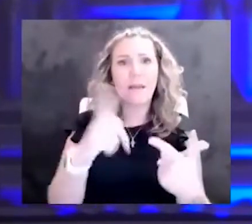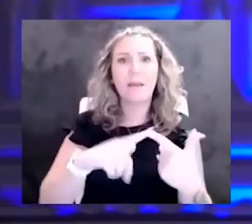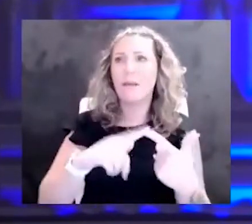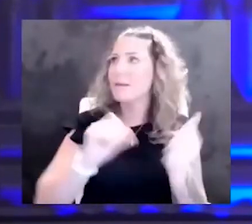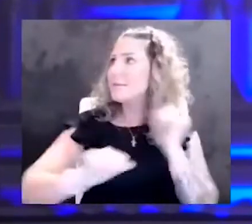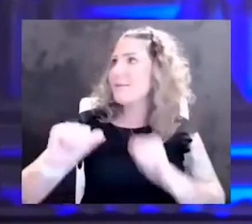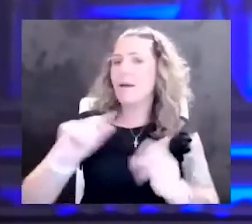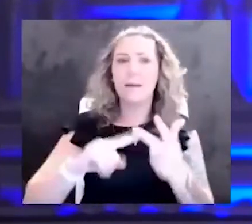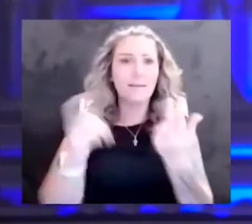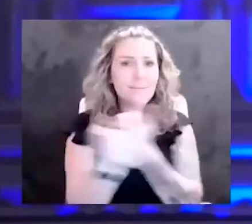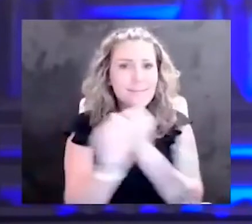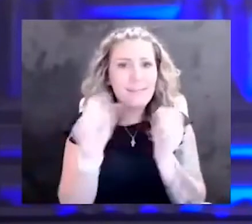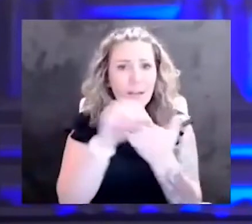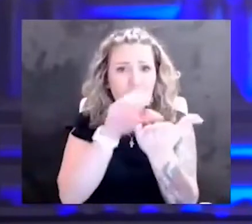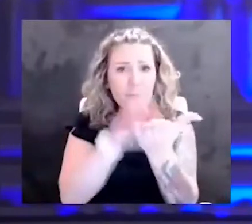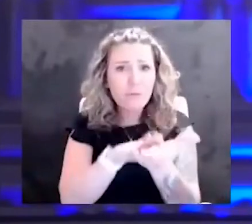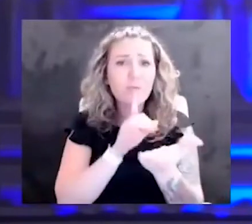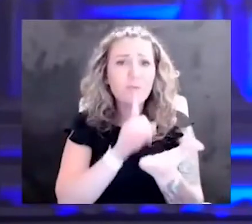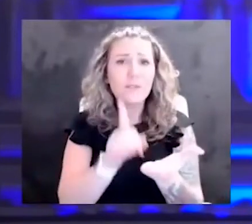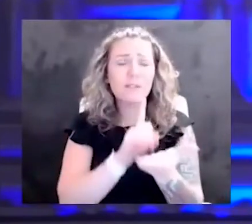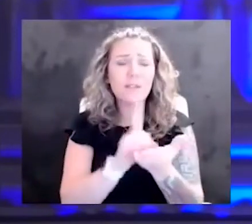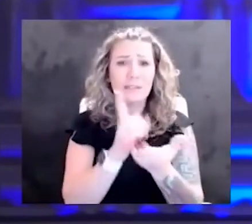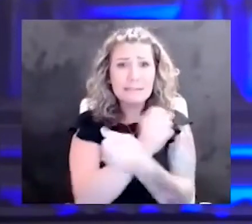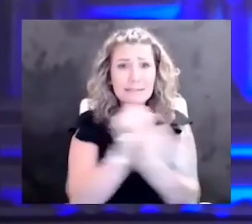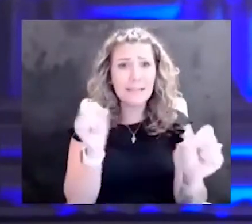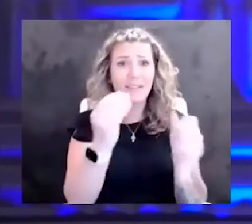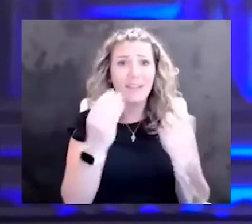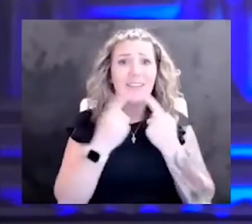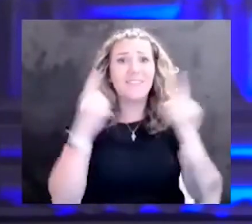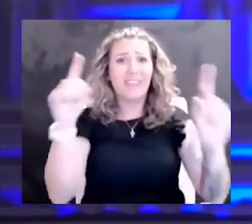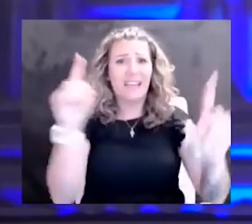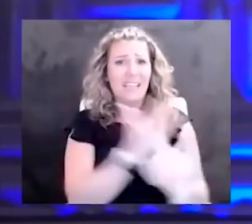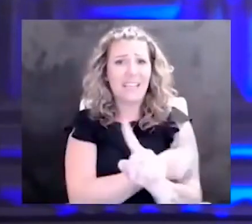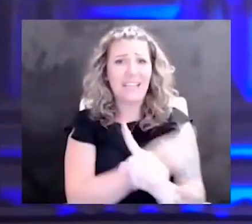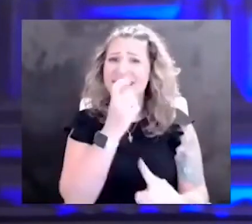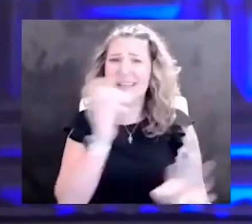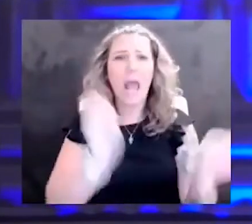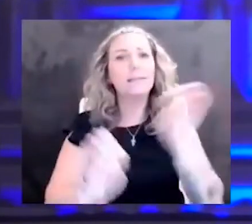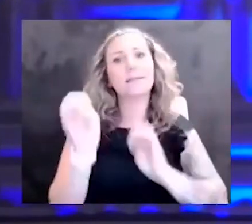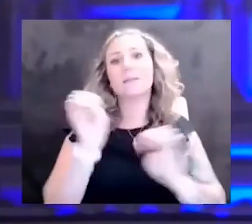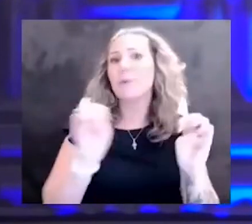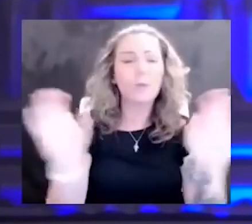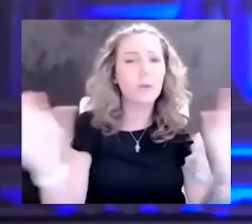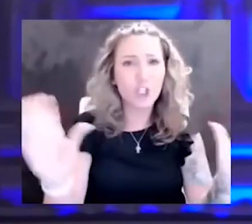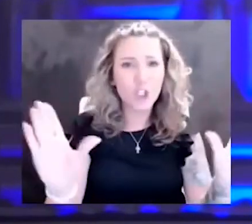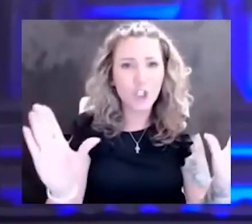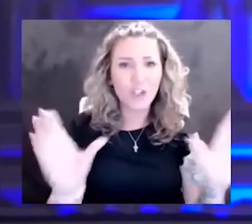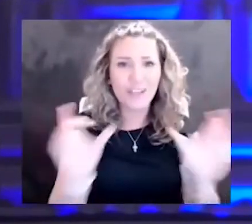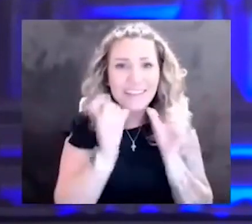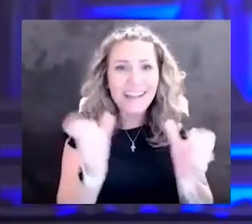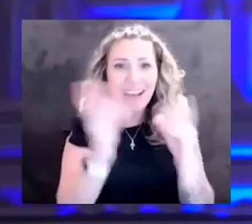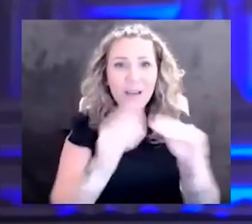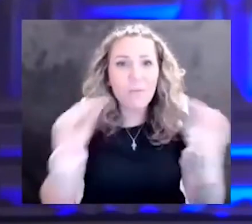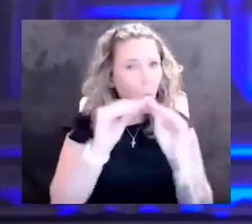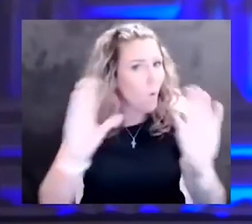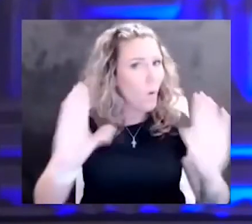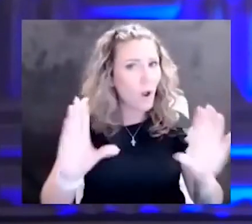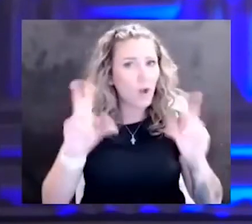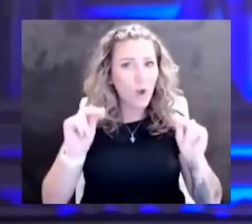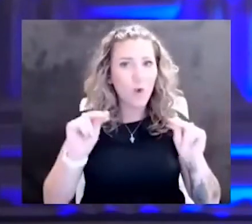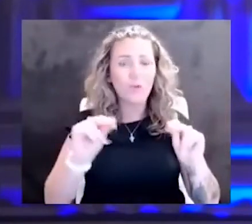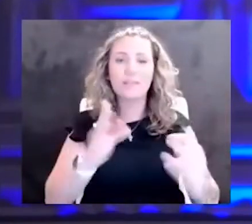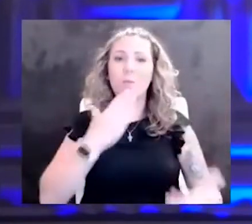these are very safe and effective. It's not an experimental thing anymore. It is well proven now with